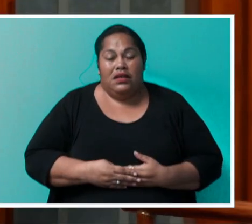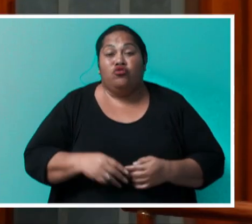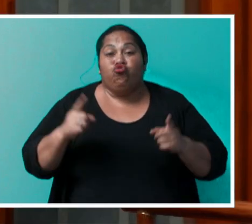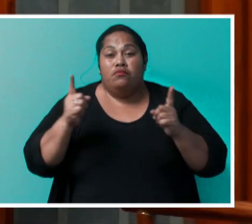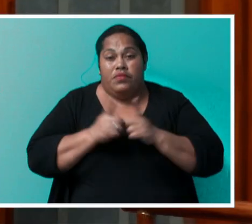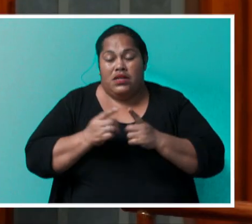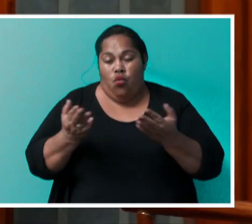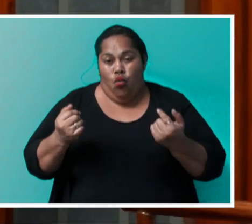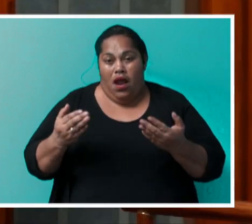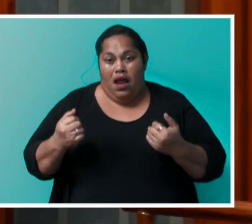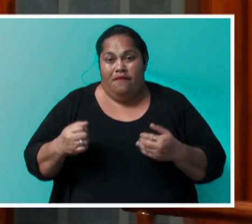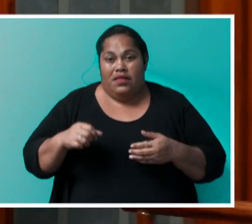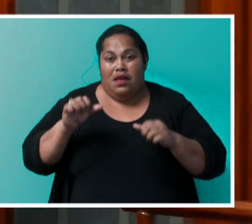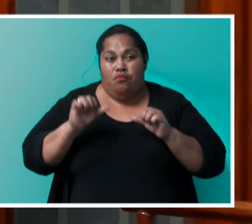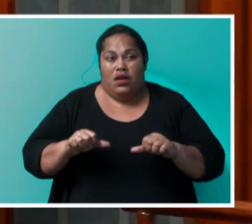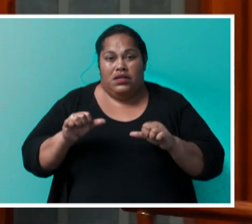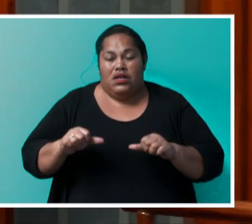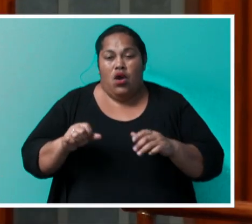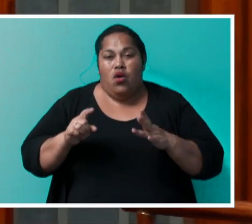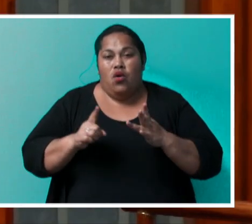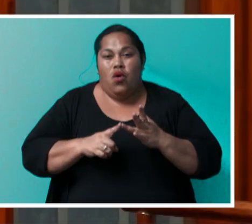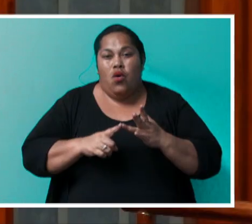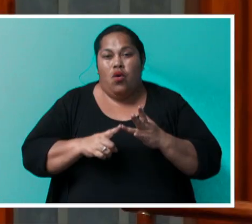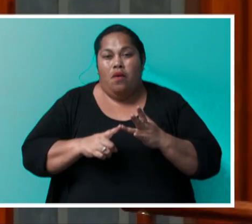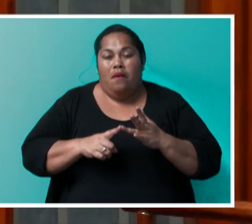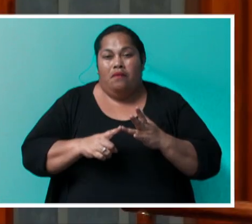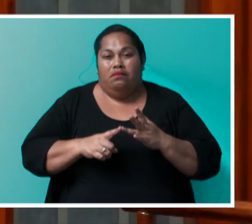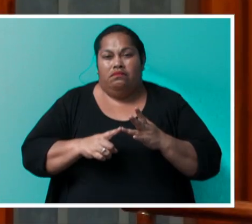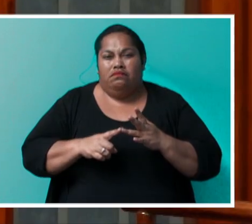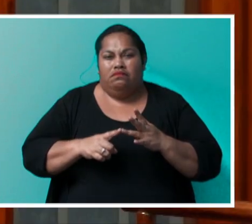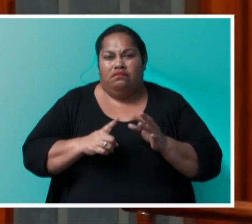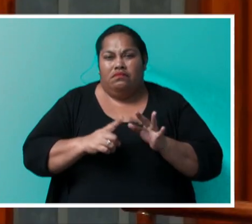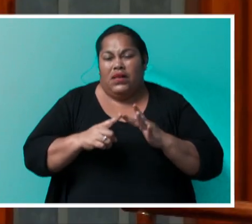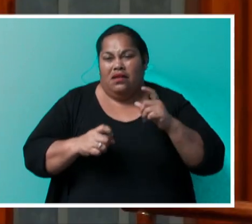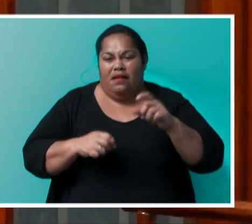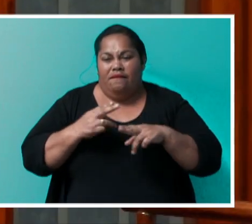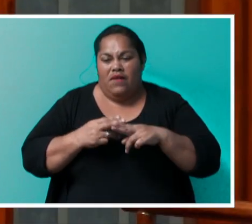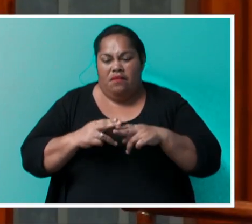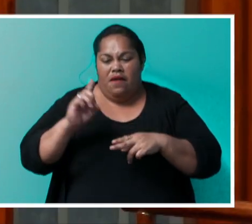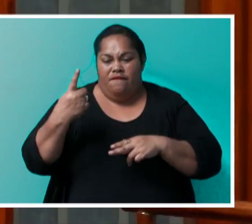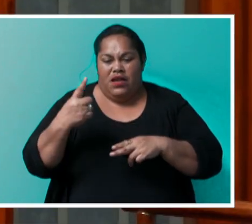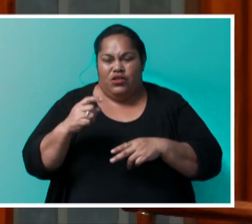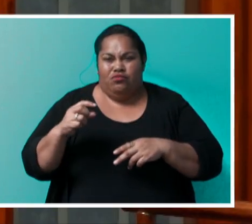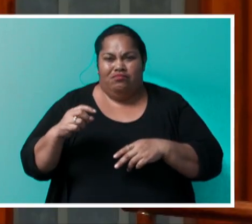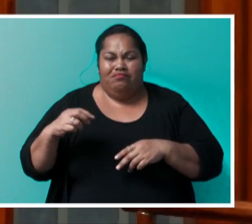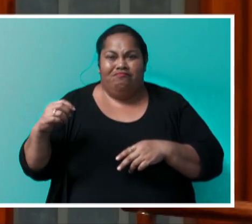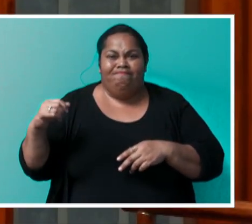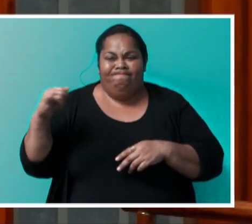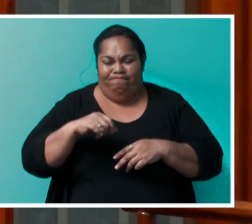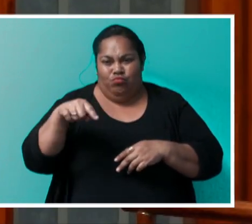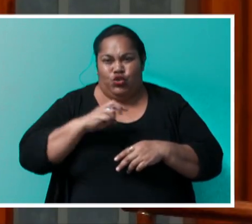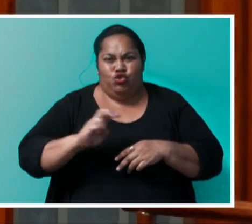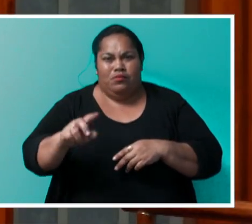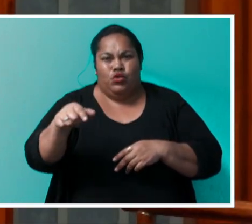the President of the OPEC Fund, who is here on his first trip to Fiji. And thank